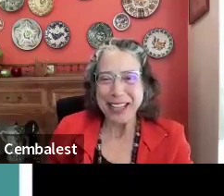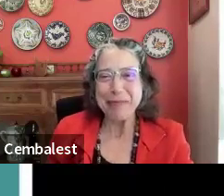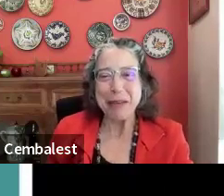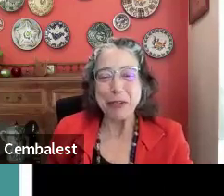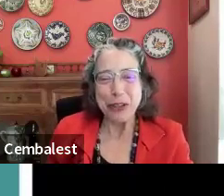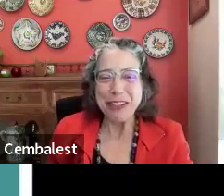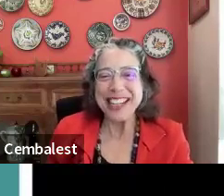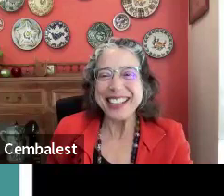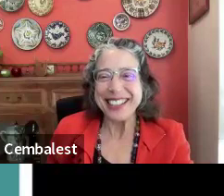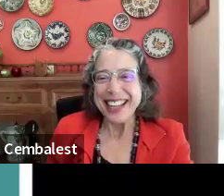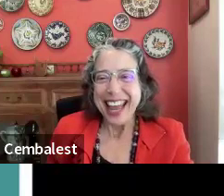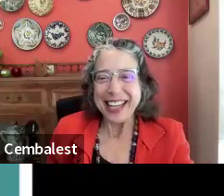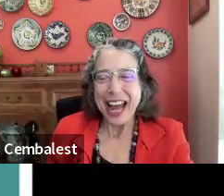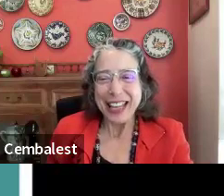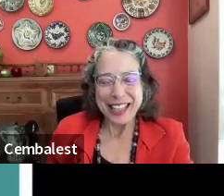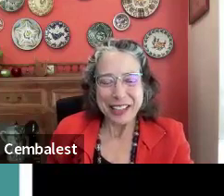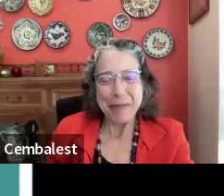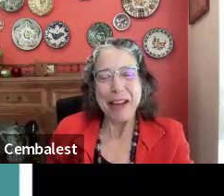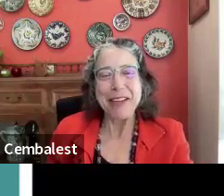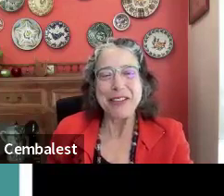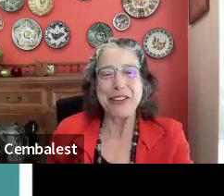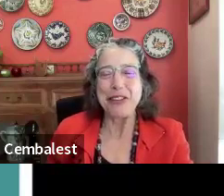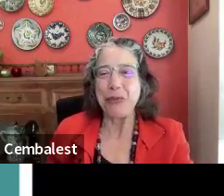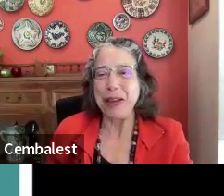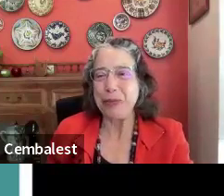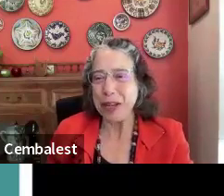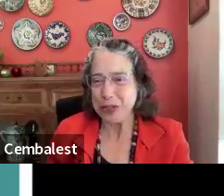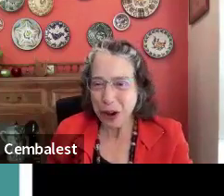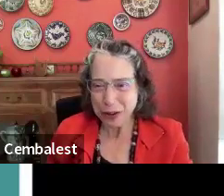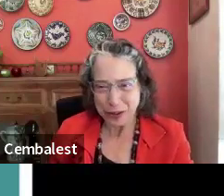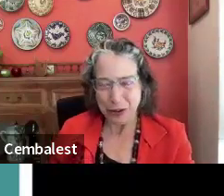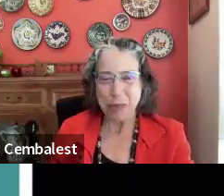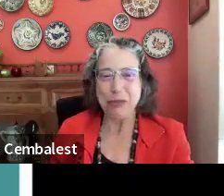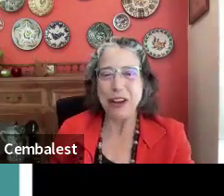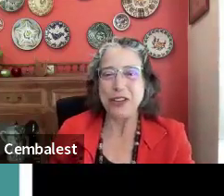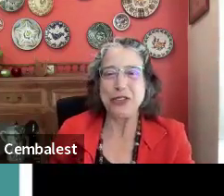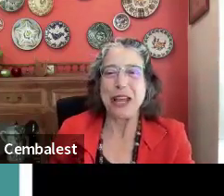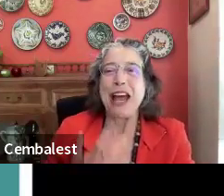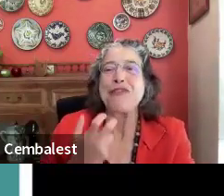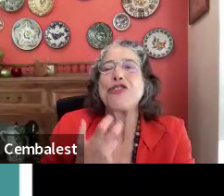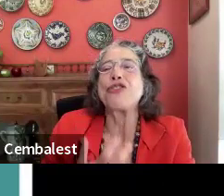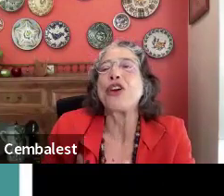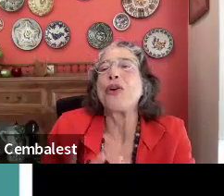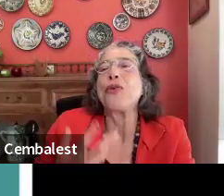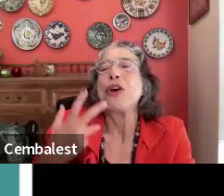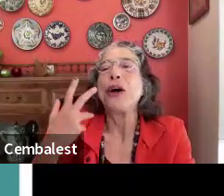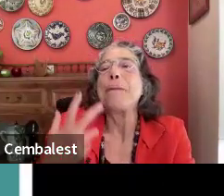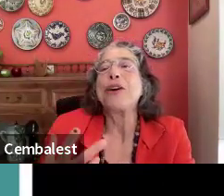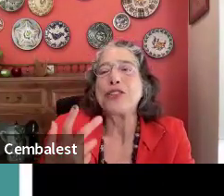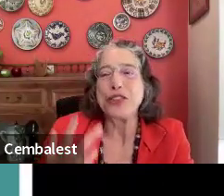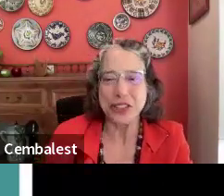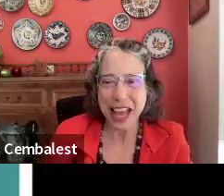might find that people don't eat it. And I like to compare this to the way we as artists and art professionals, we have